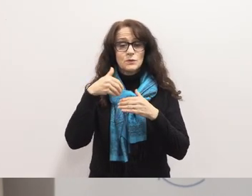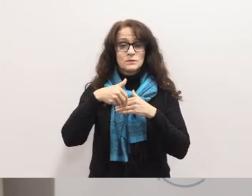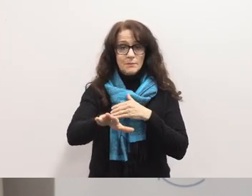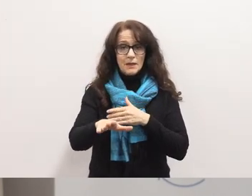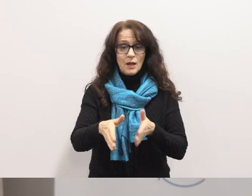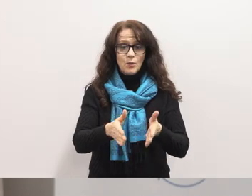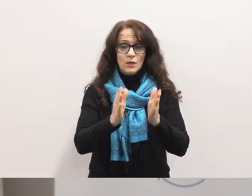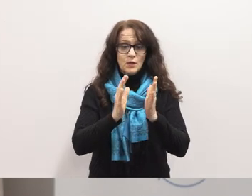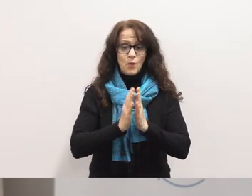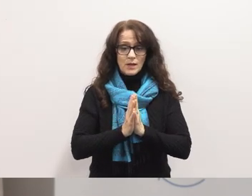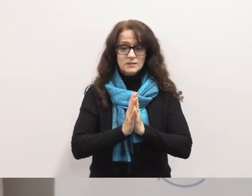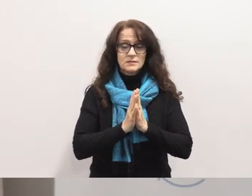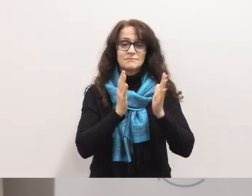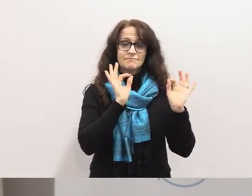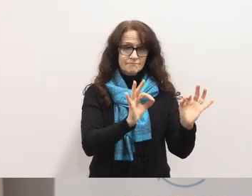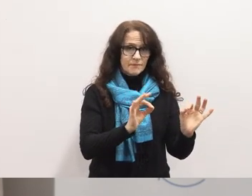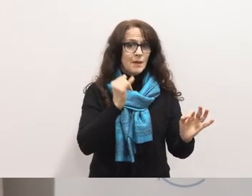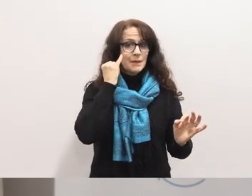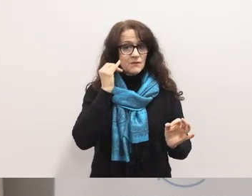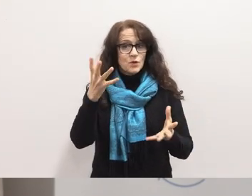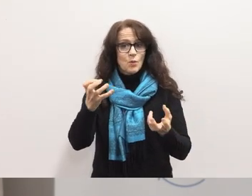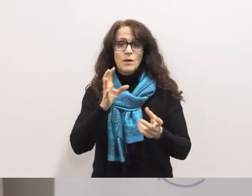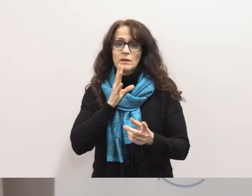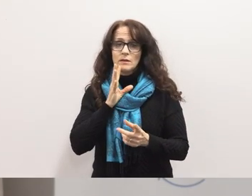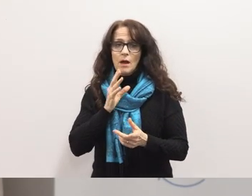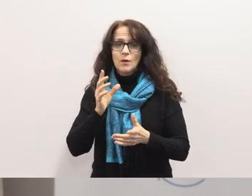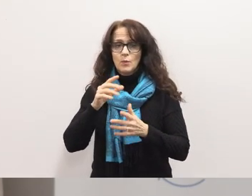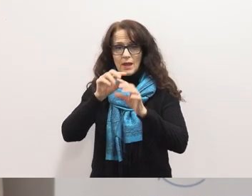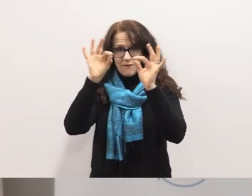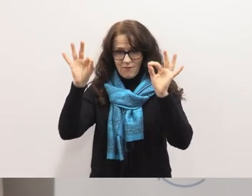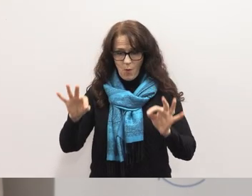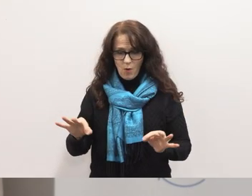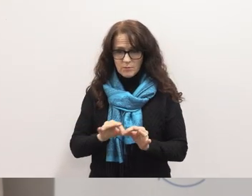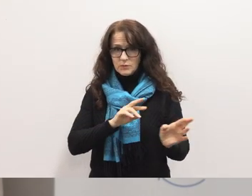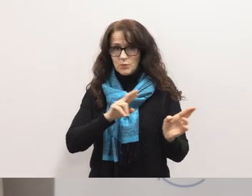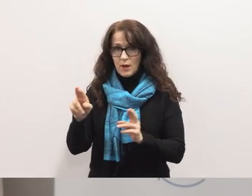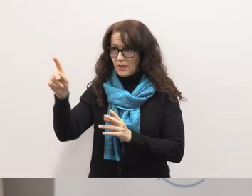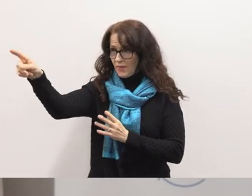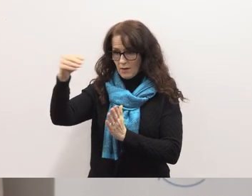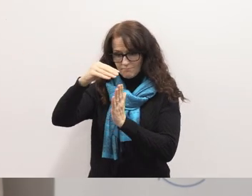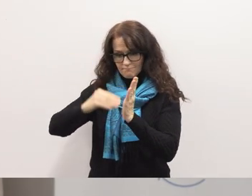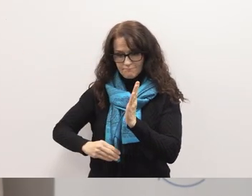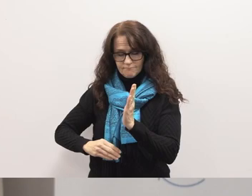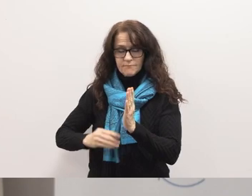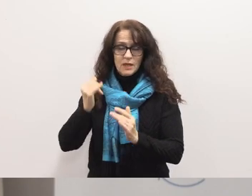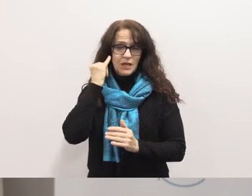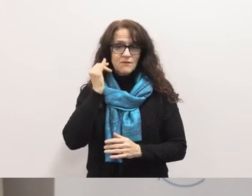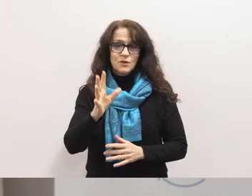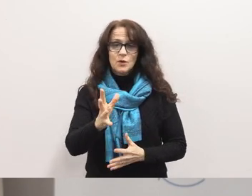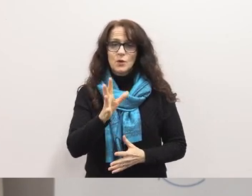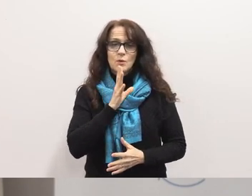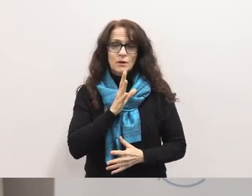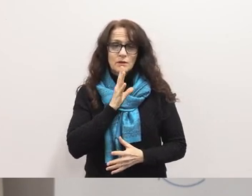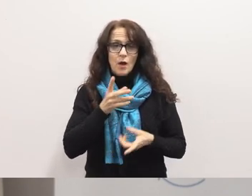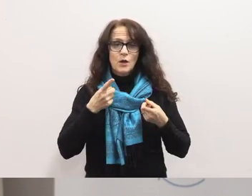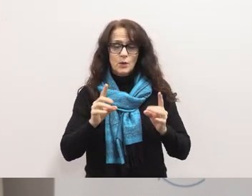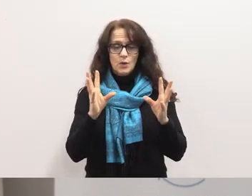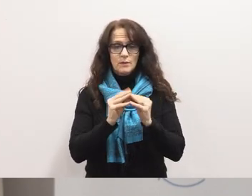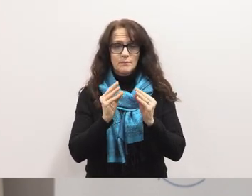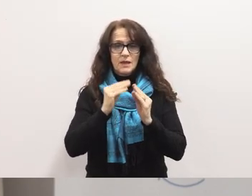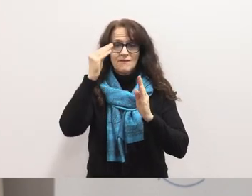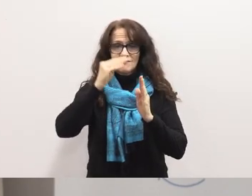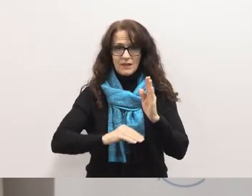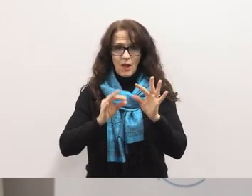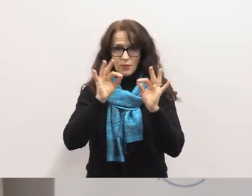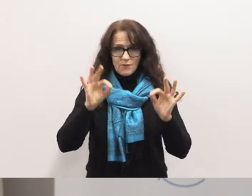forms provided here by our board secretary. If you wish to speak during the meeting, please fill out a form now indicating